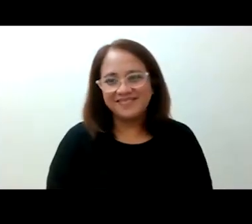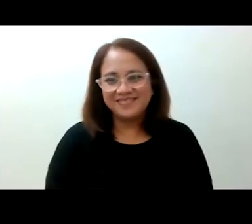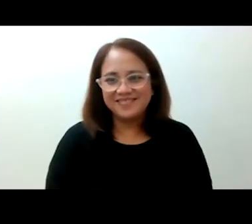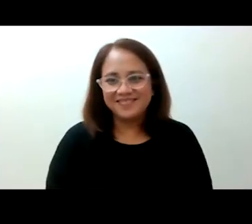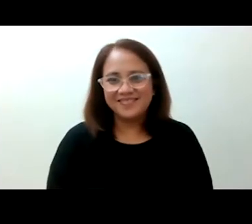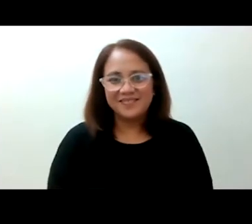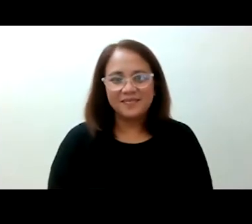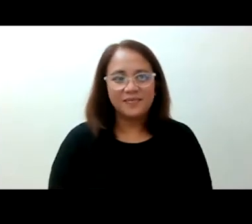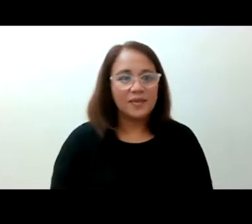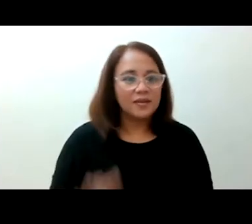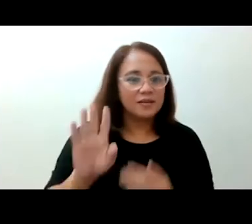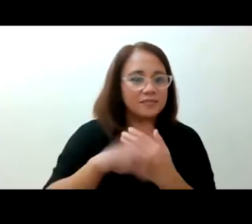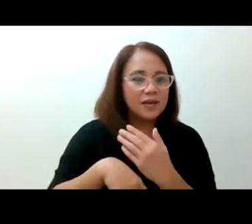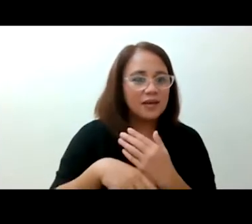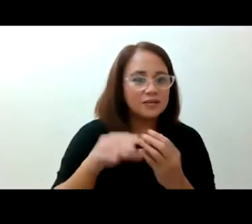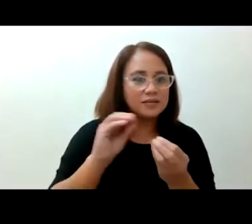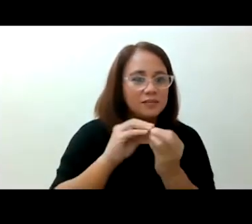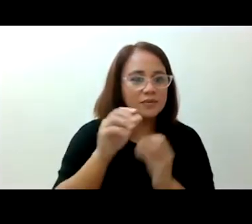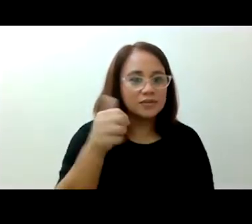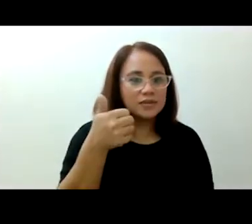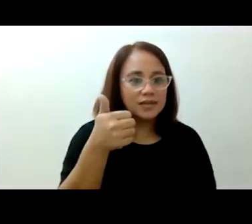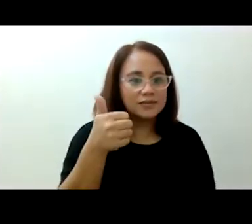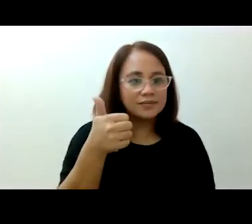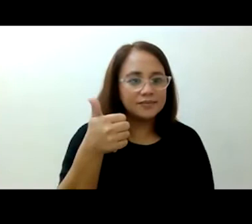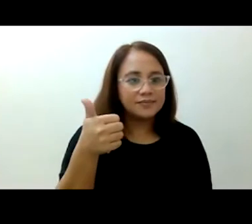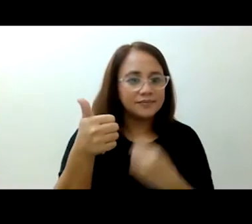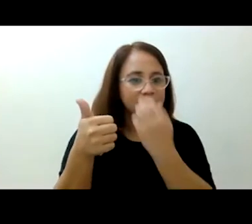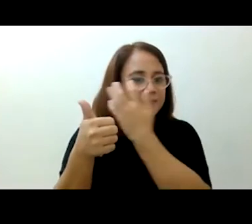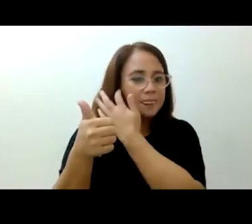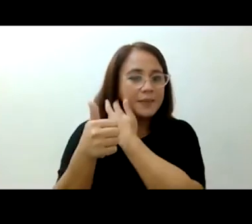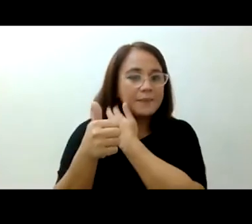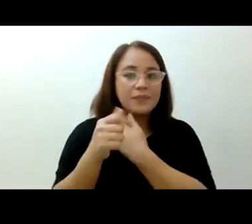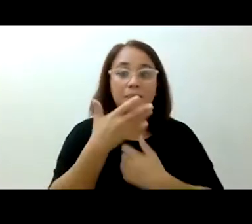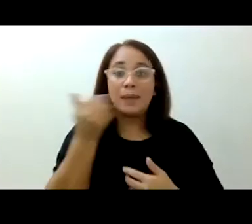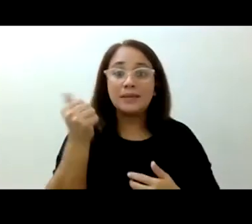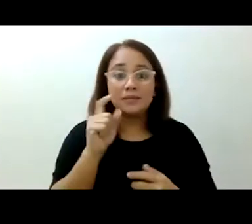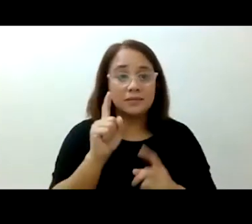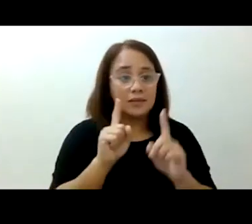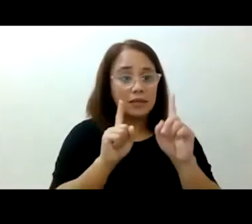number 10 is